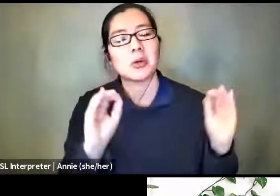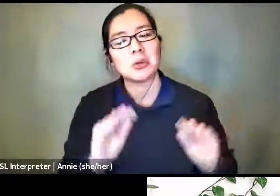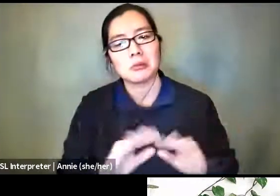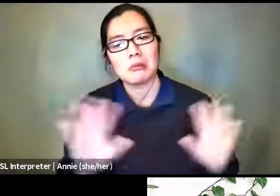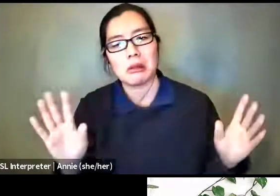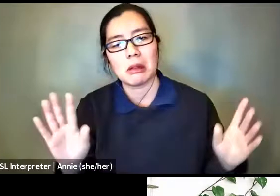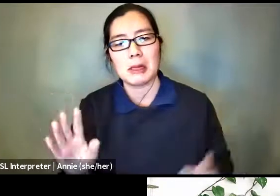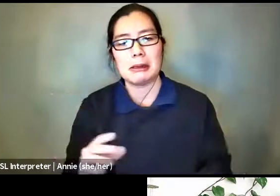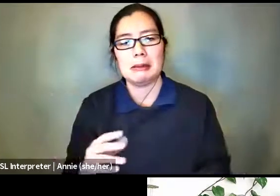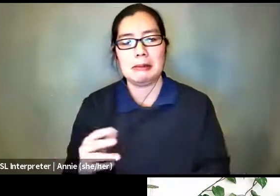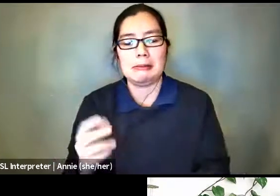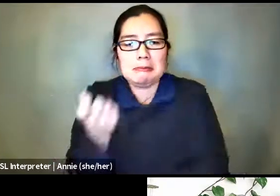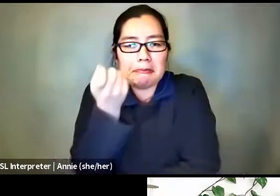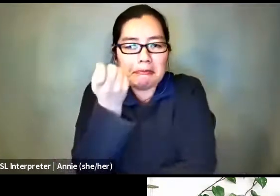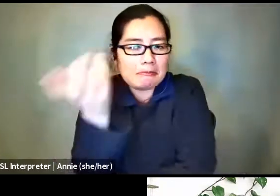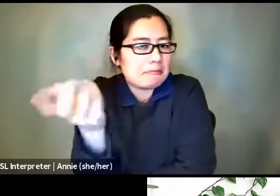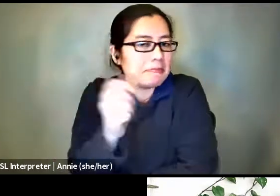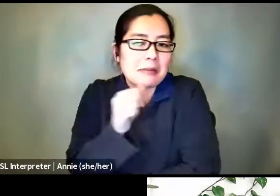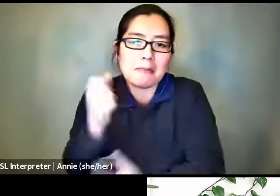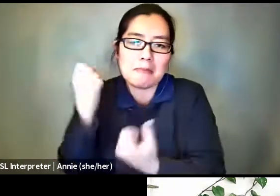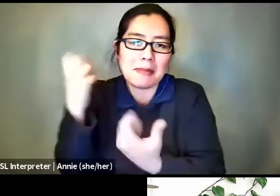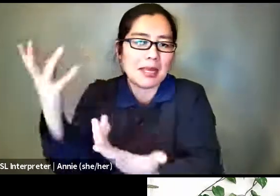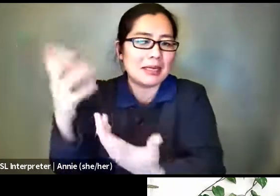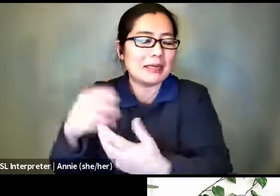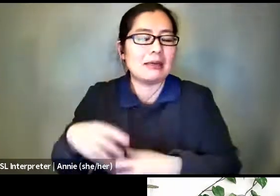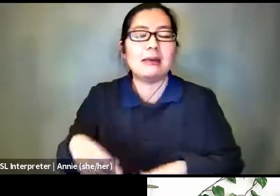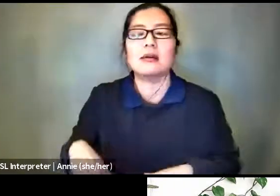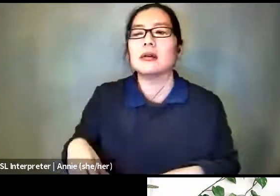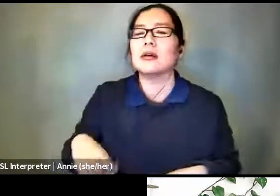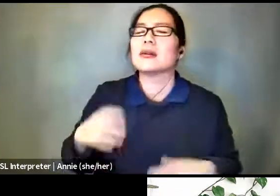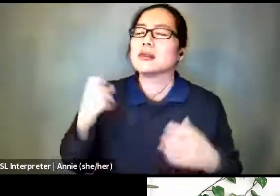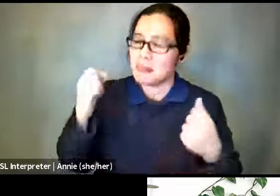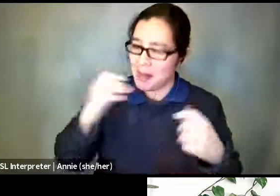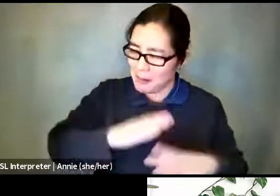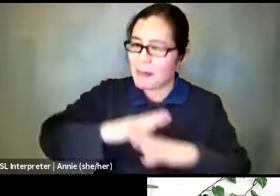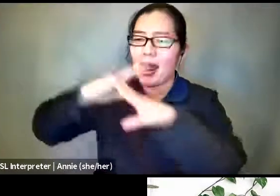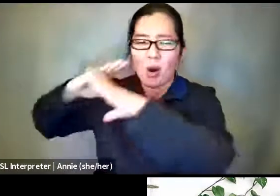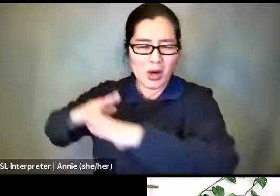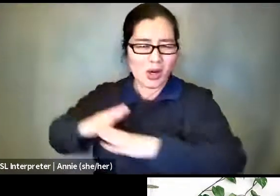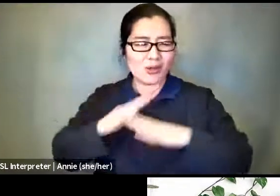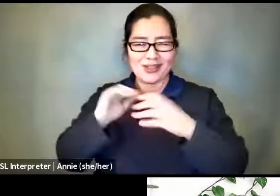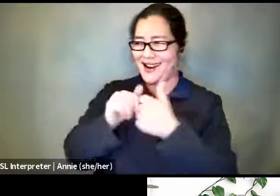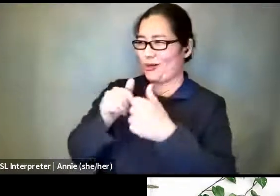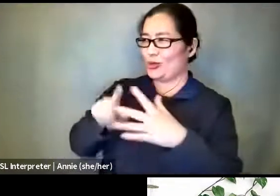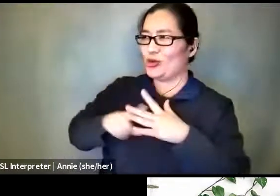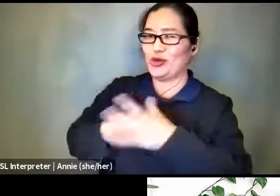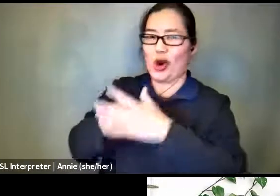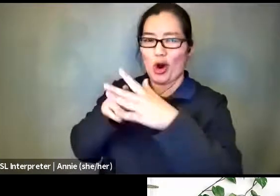And there's a lot of barriers to entry. And we've talked about the